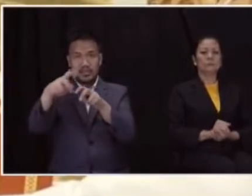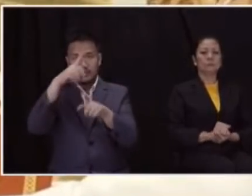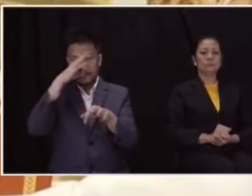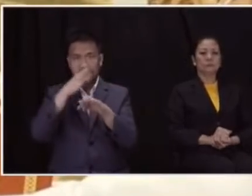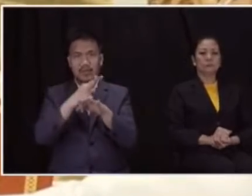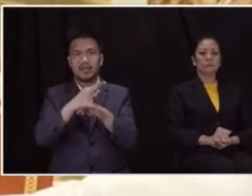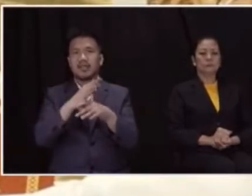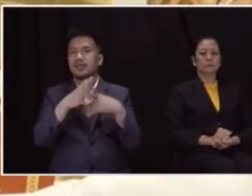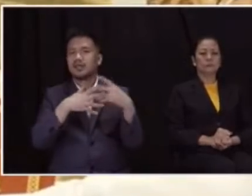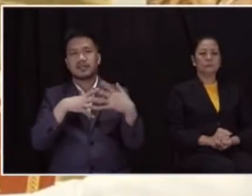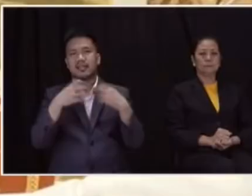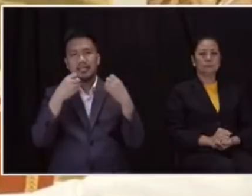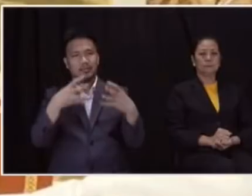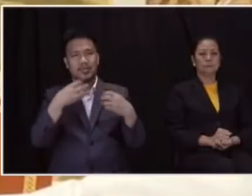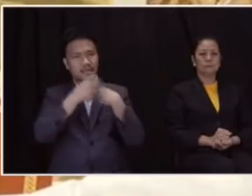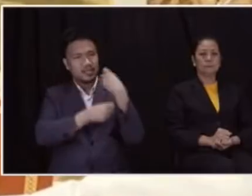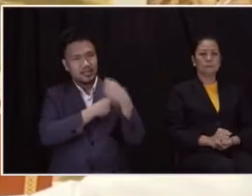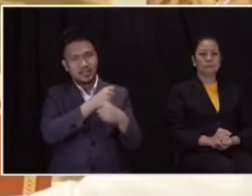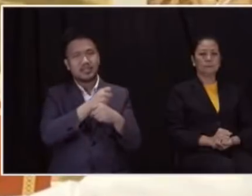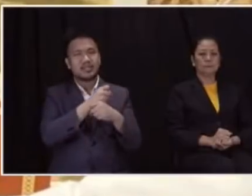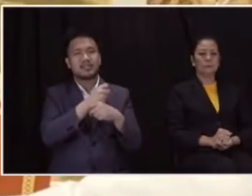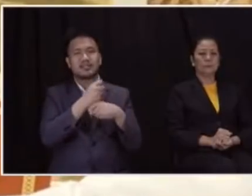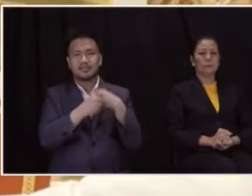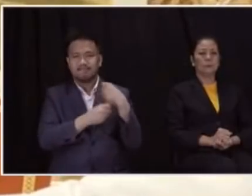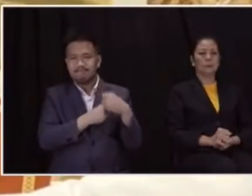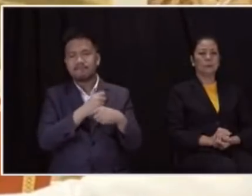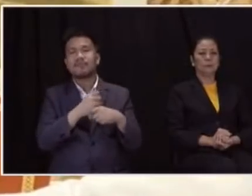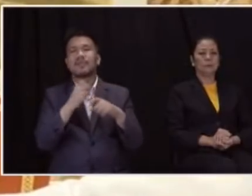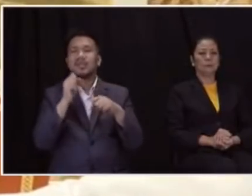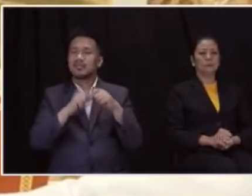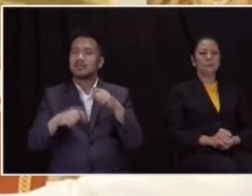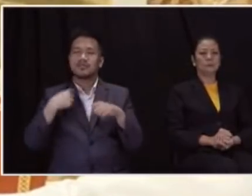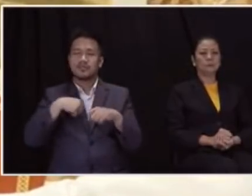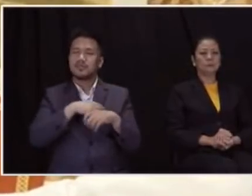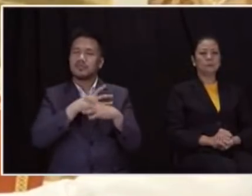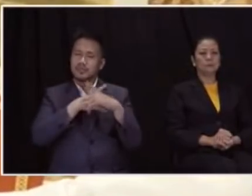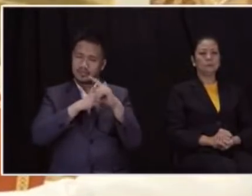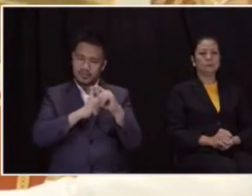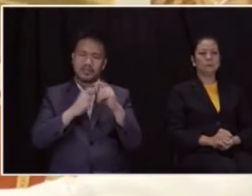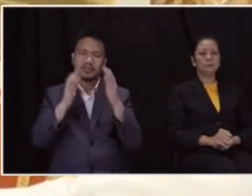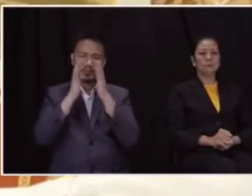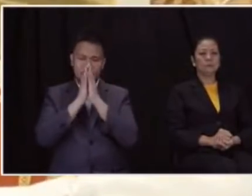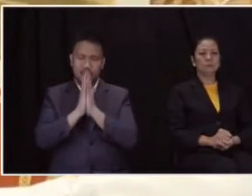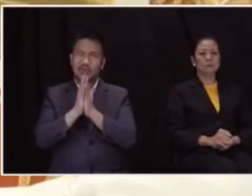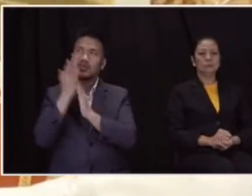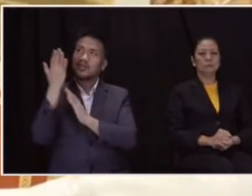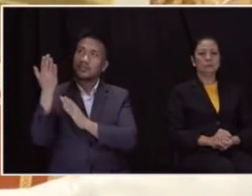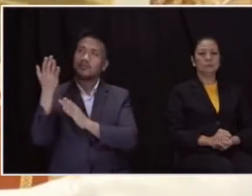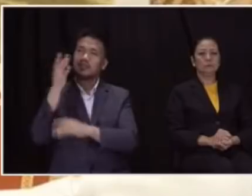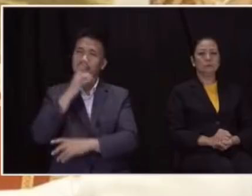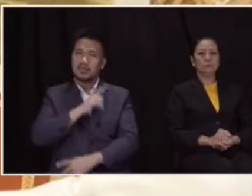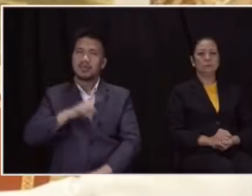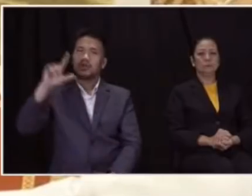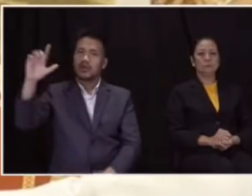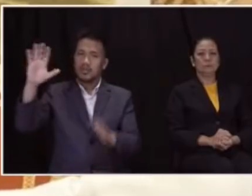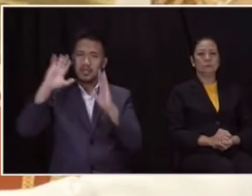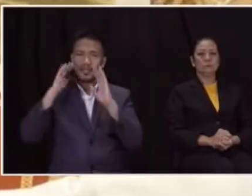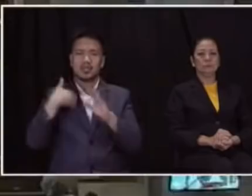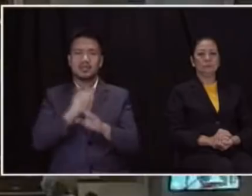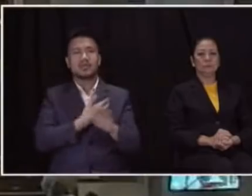these years. With confidence, let us implore him and pray. Lord, hear